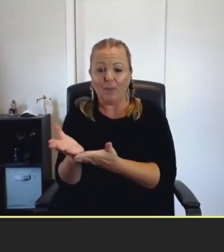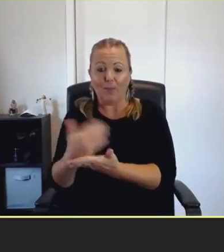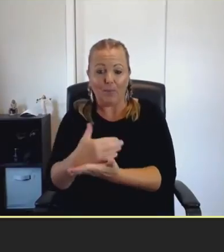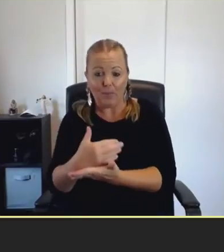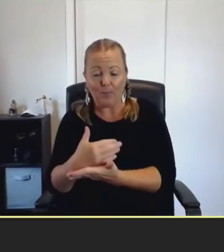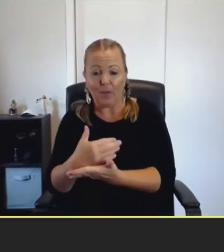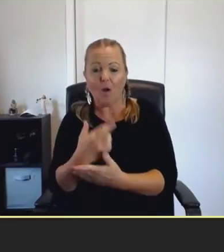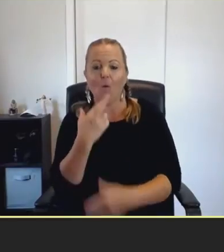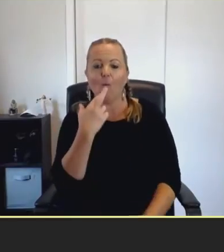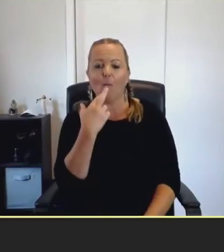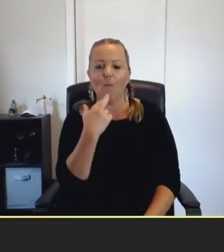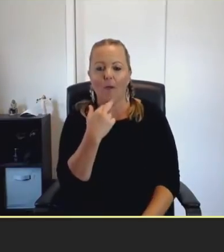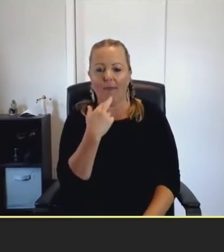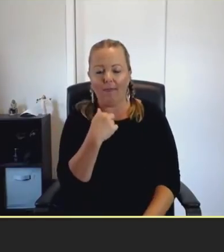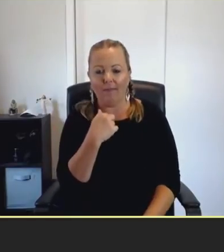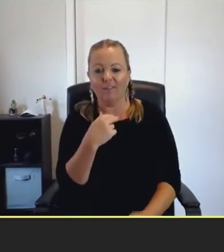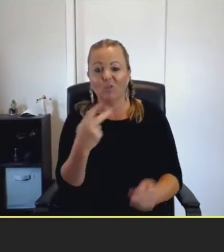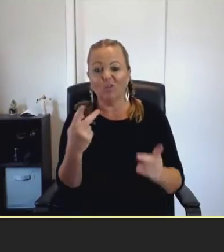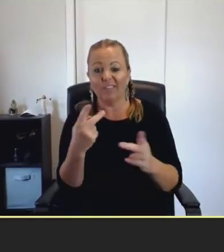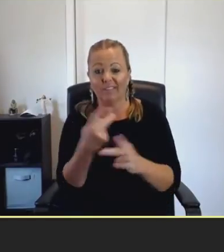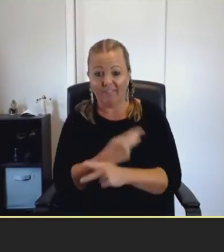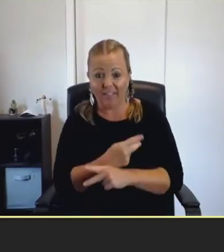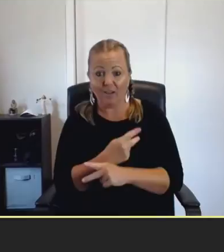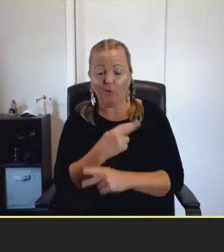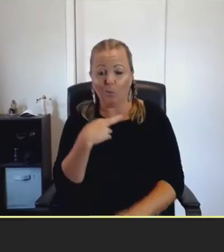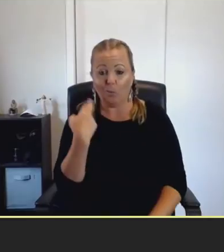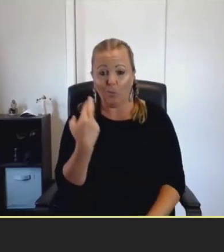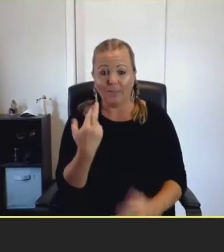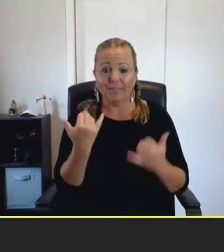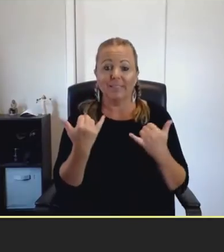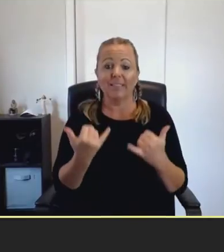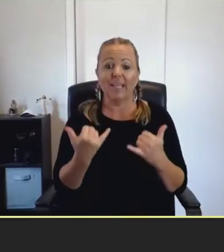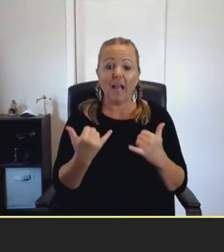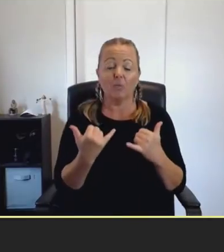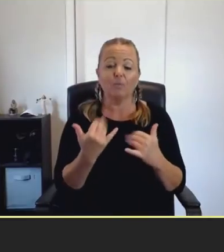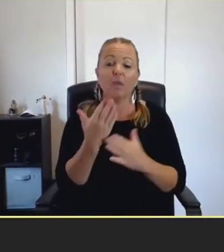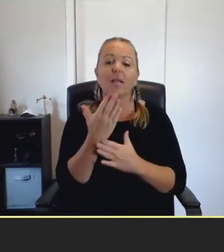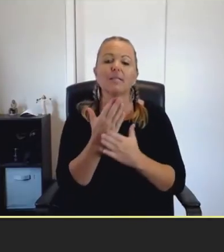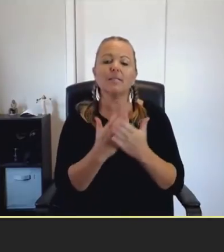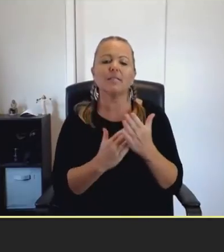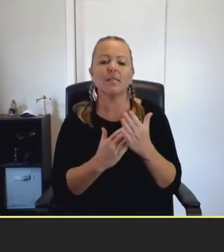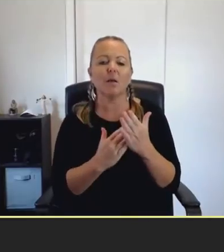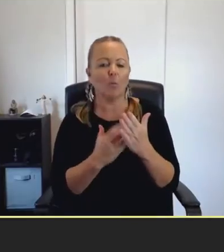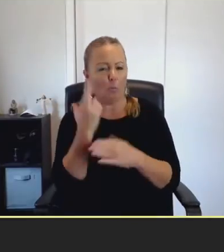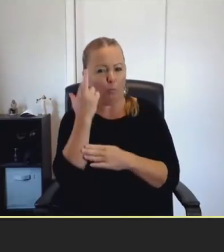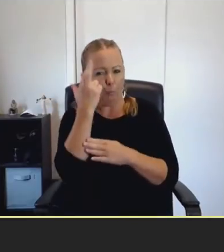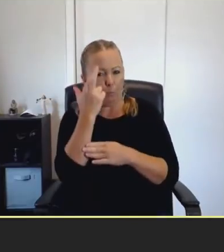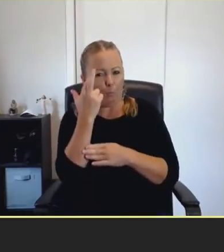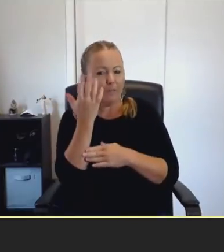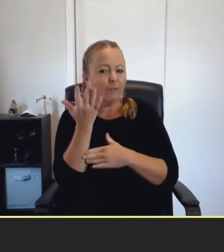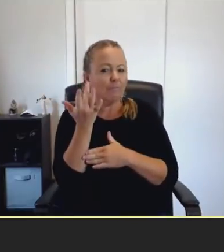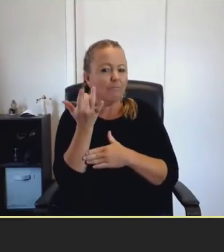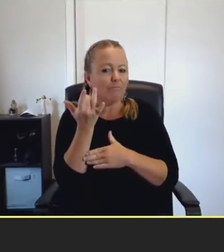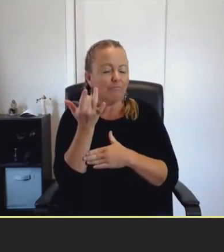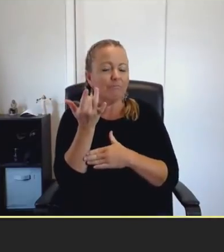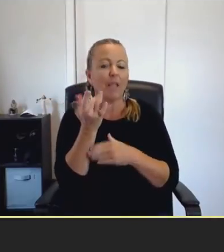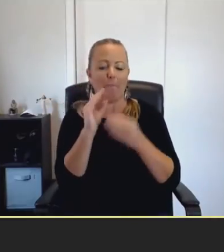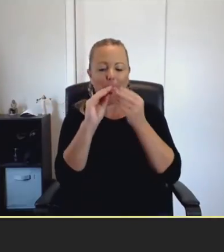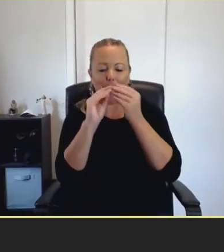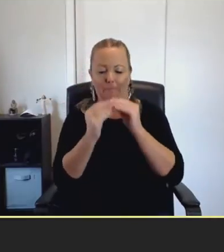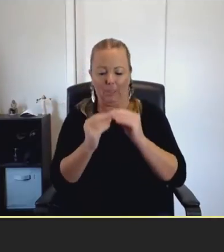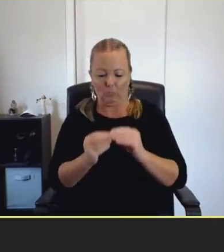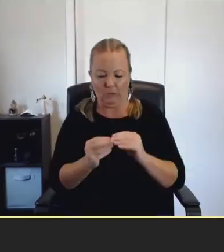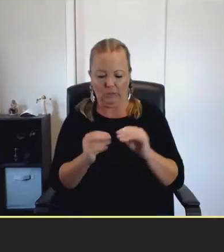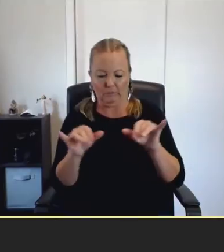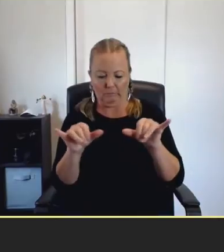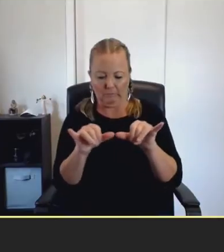which is our more severe risk category. Some of the factors involved in this change are due to the metrics that we use